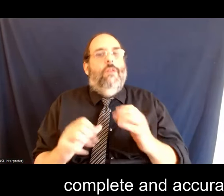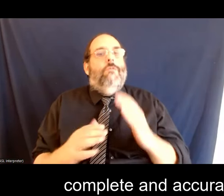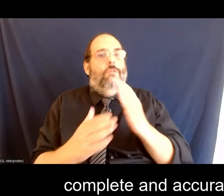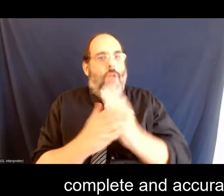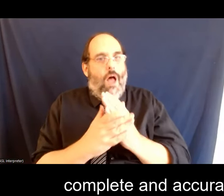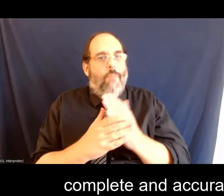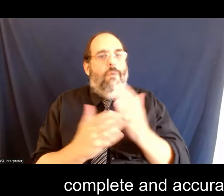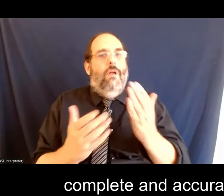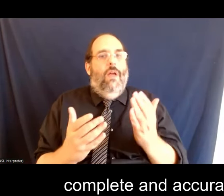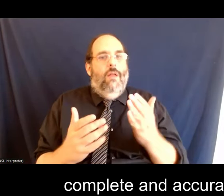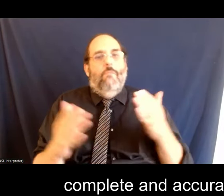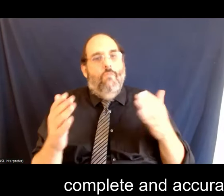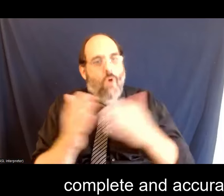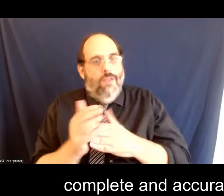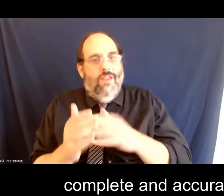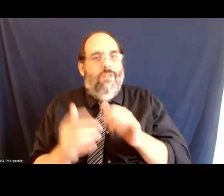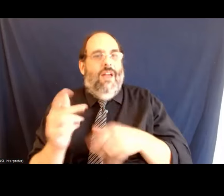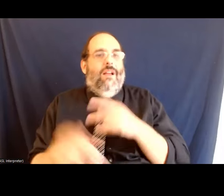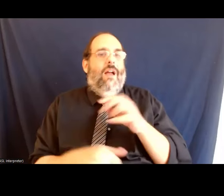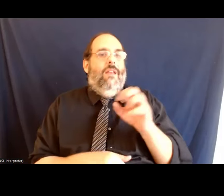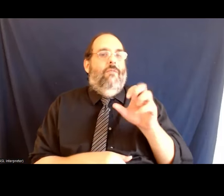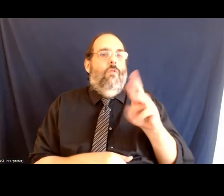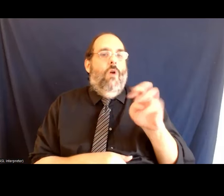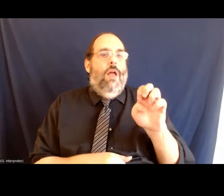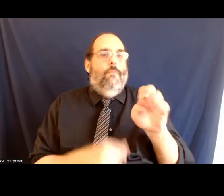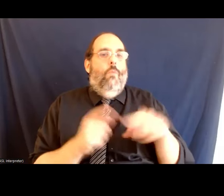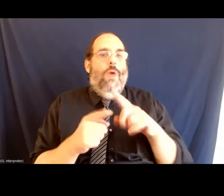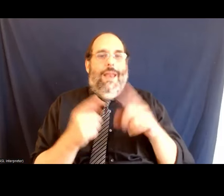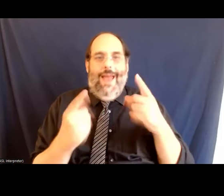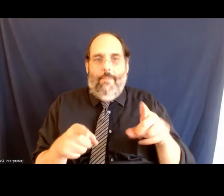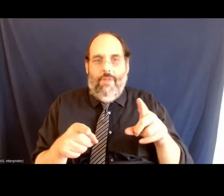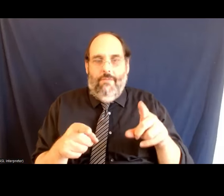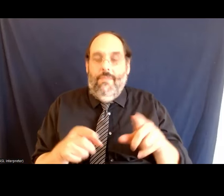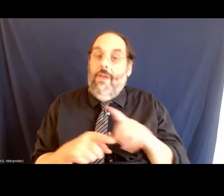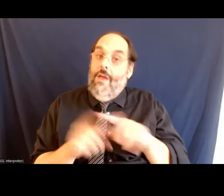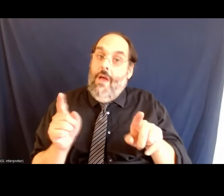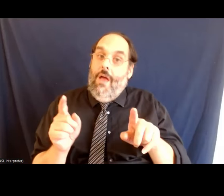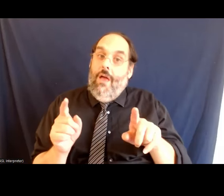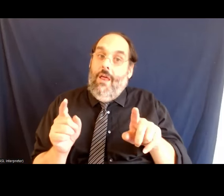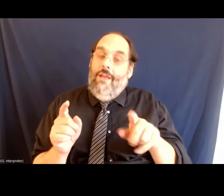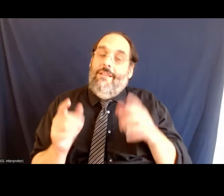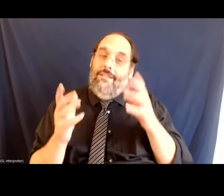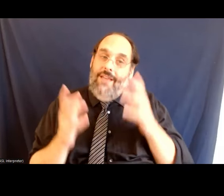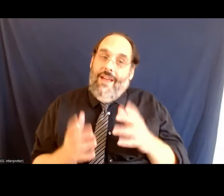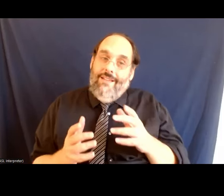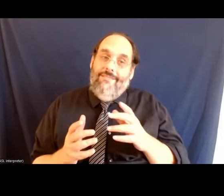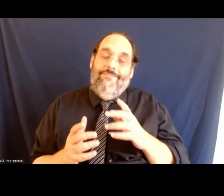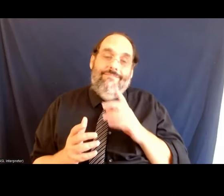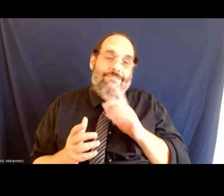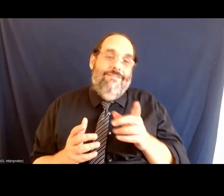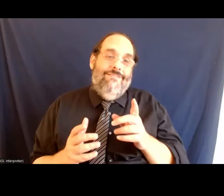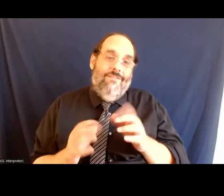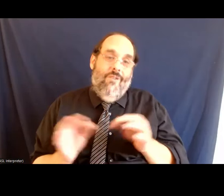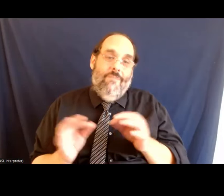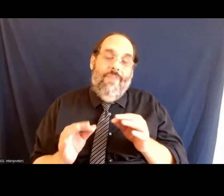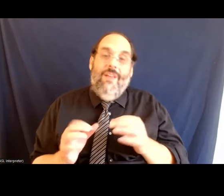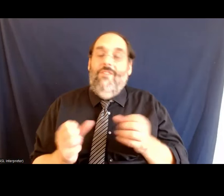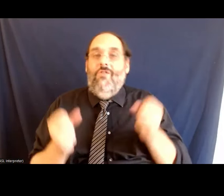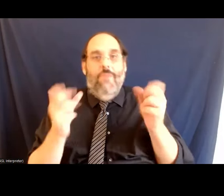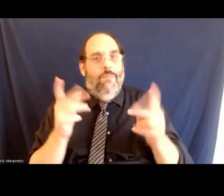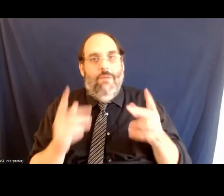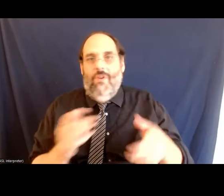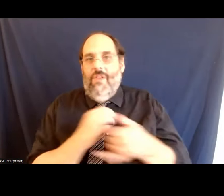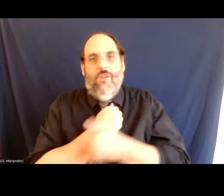and prosecute hate crimes when they occur. But the sad reality remains that far too many people in this